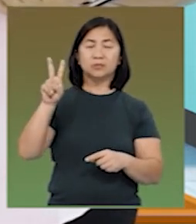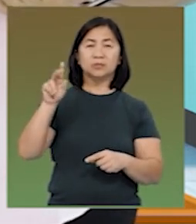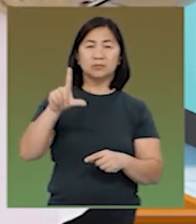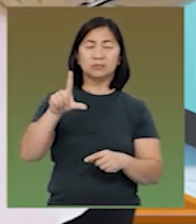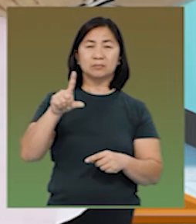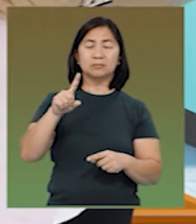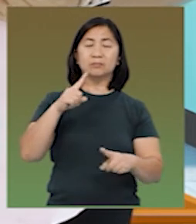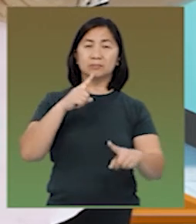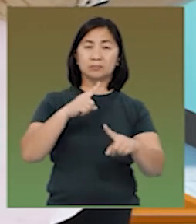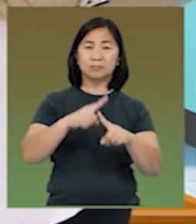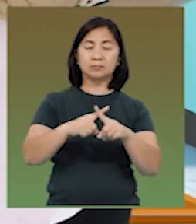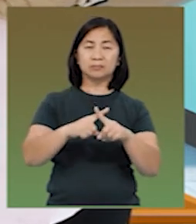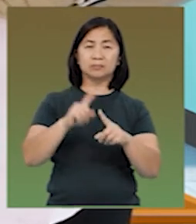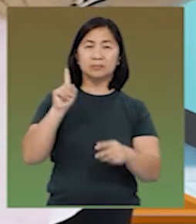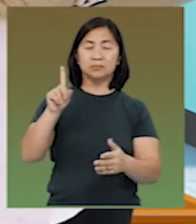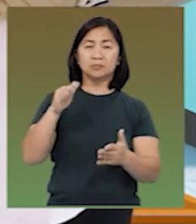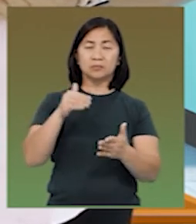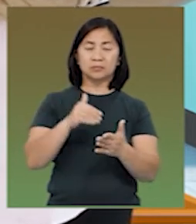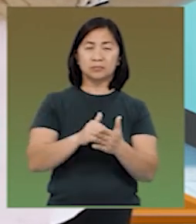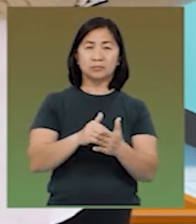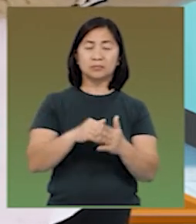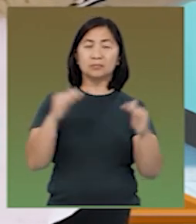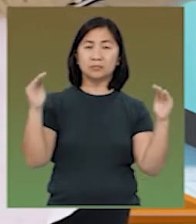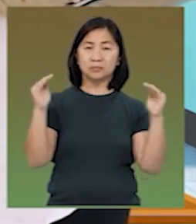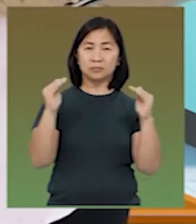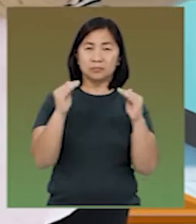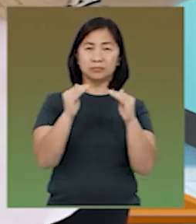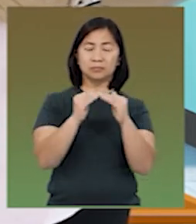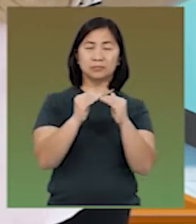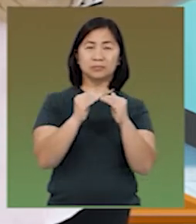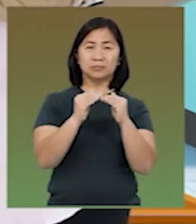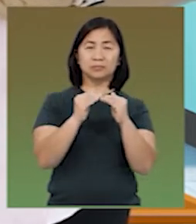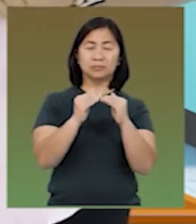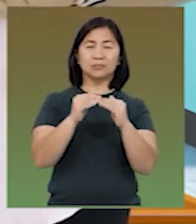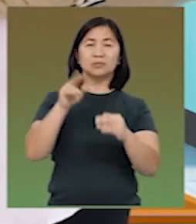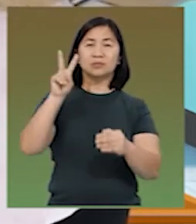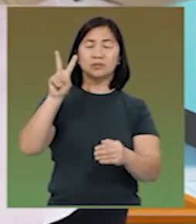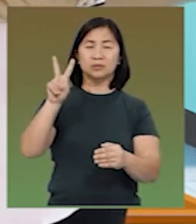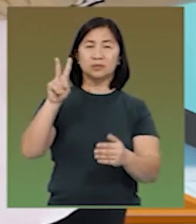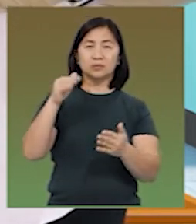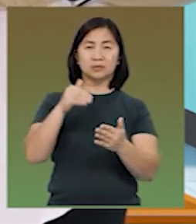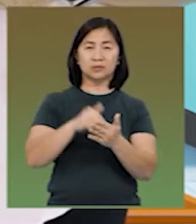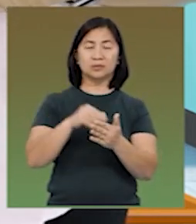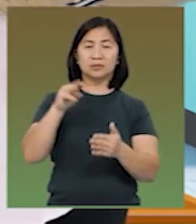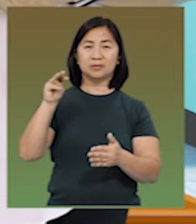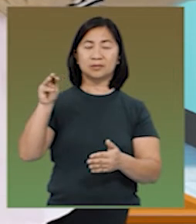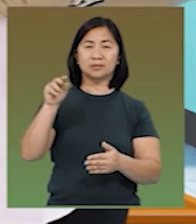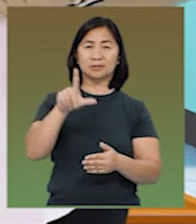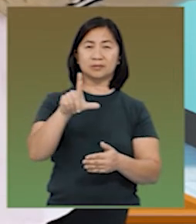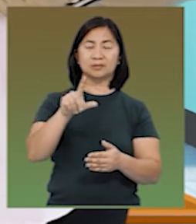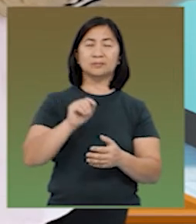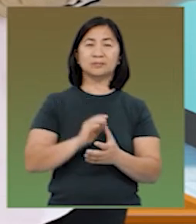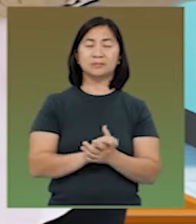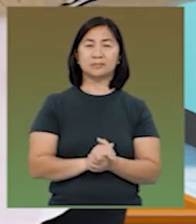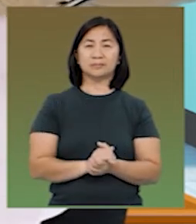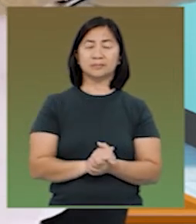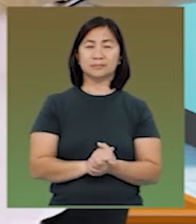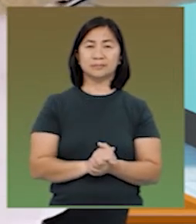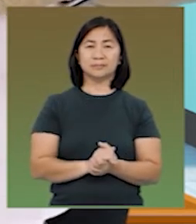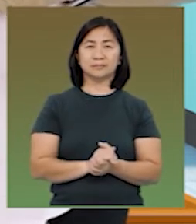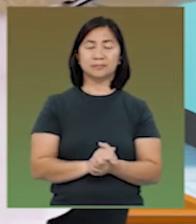2 liters multiplied by 1,000 is equal to 2,000 milliliters.